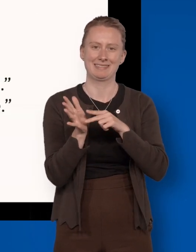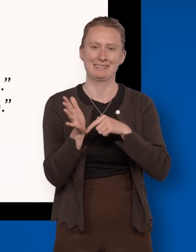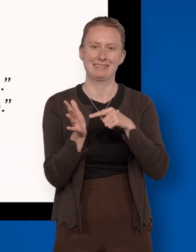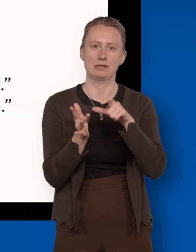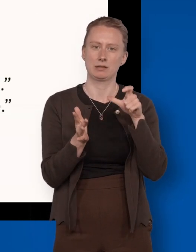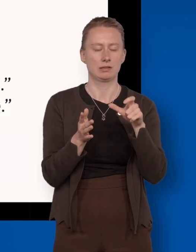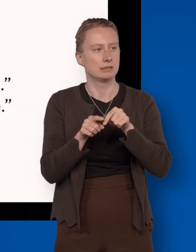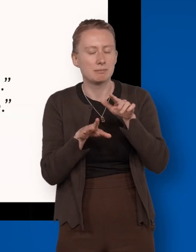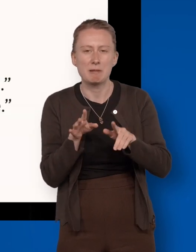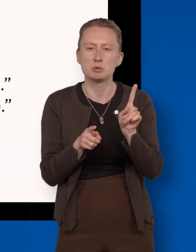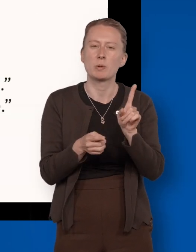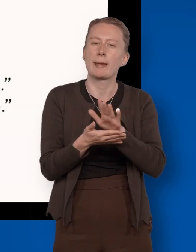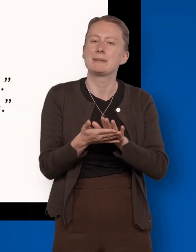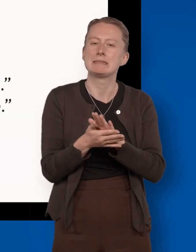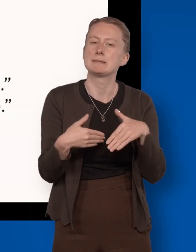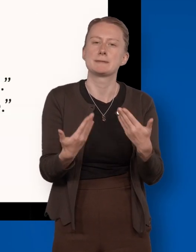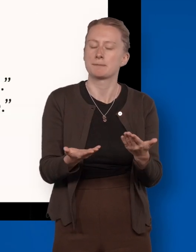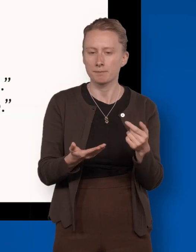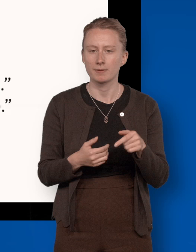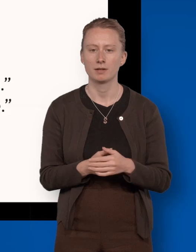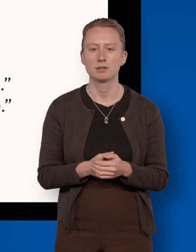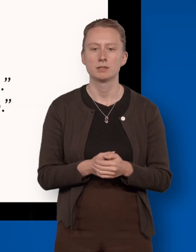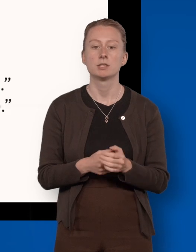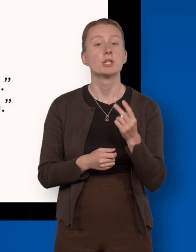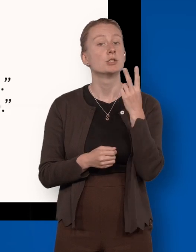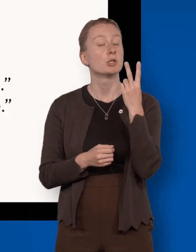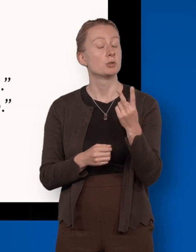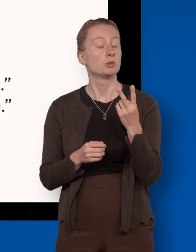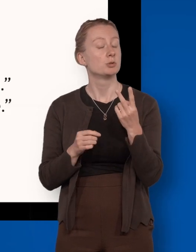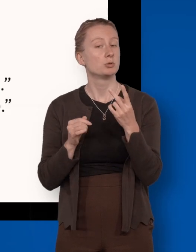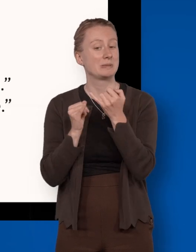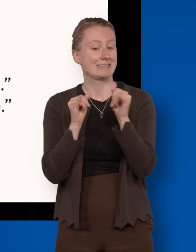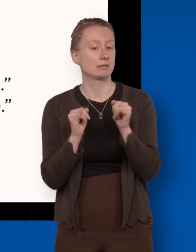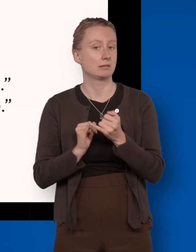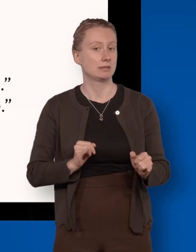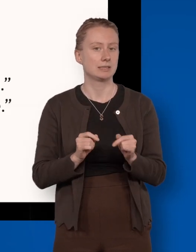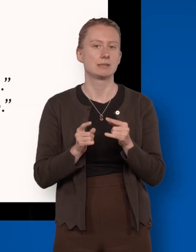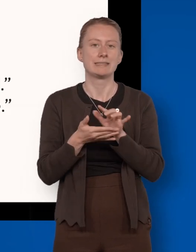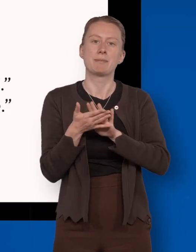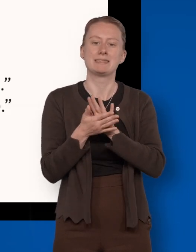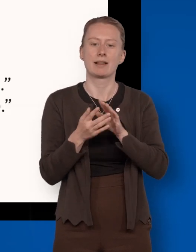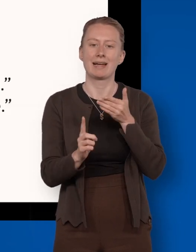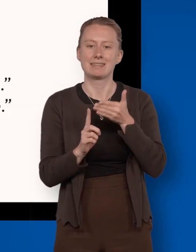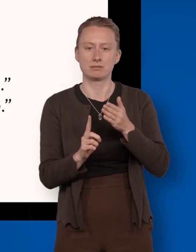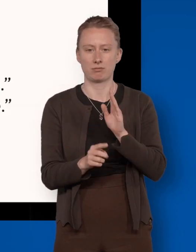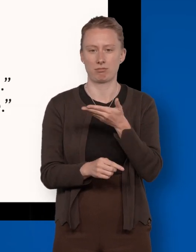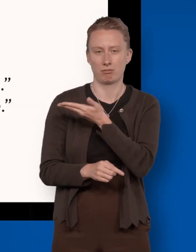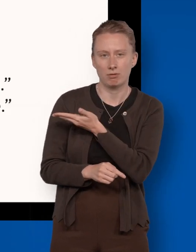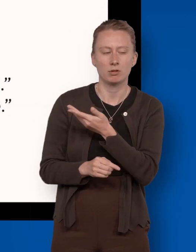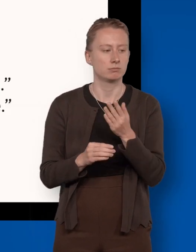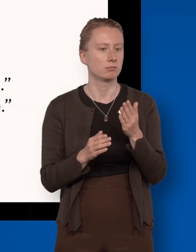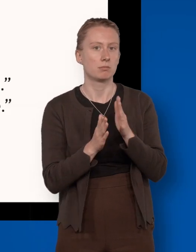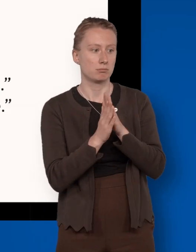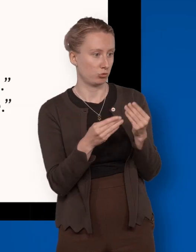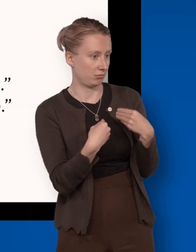So two sentences that might be called semantically identical is she gave the book to her friend and her friend